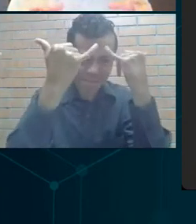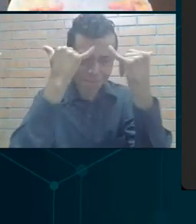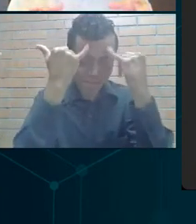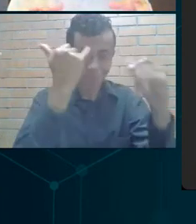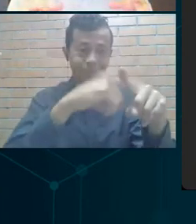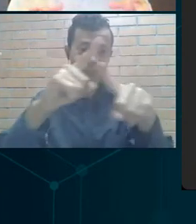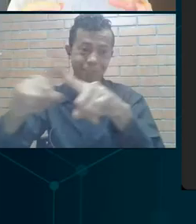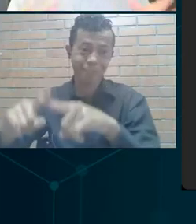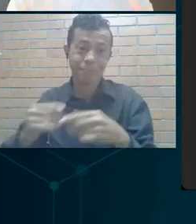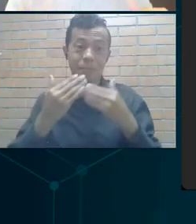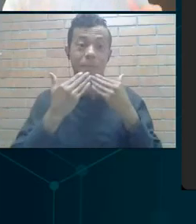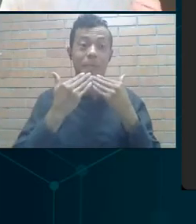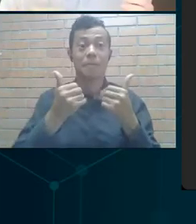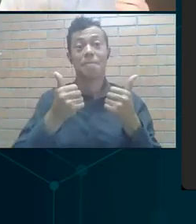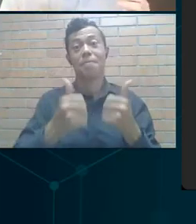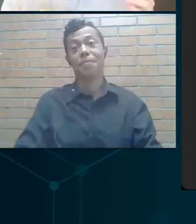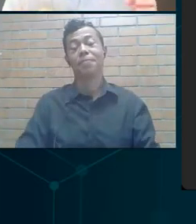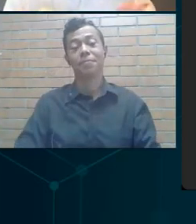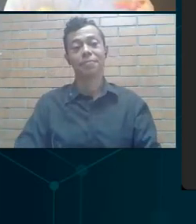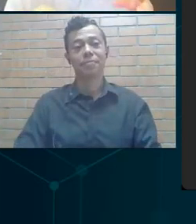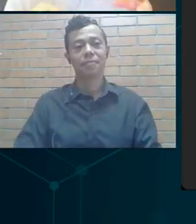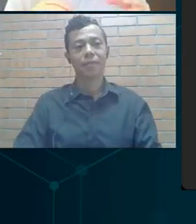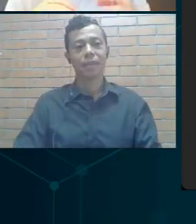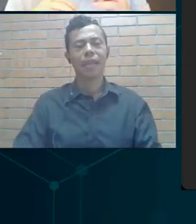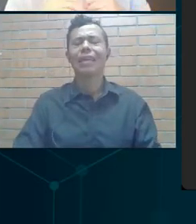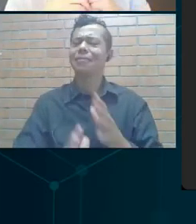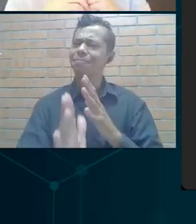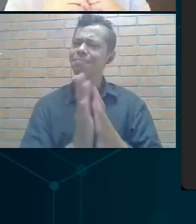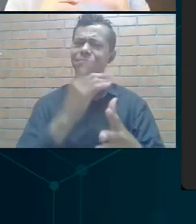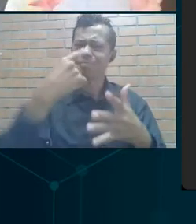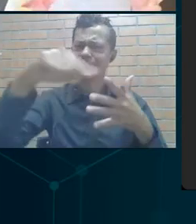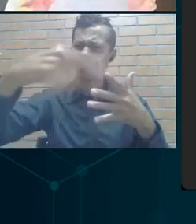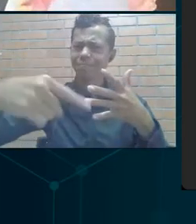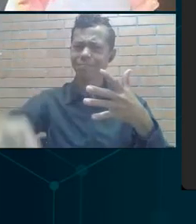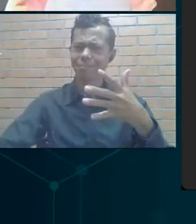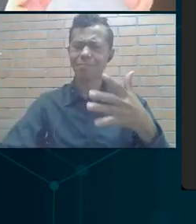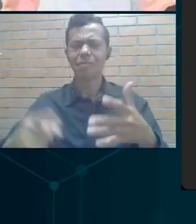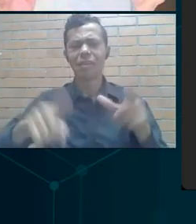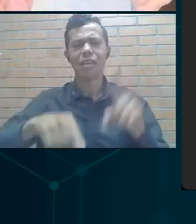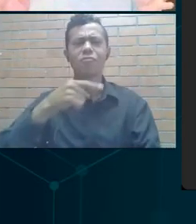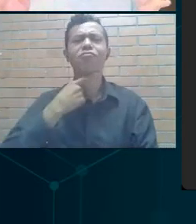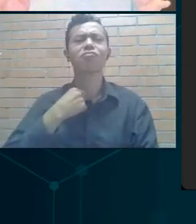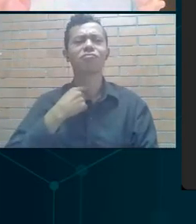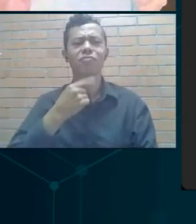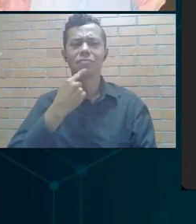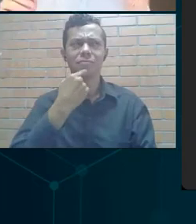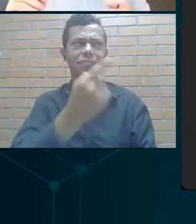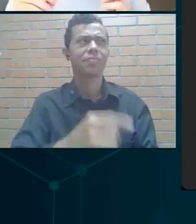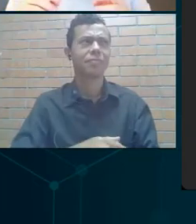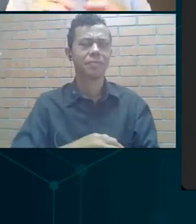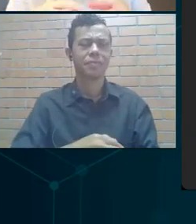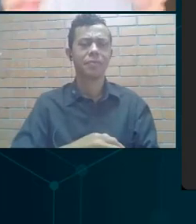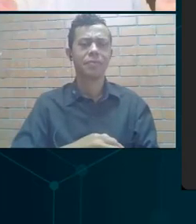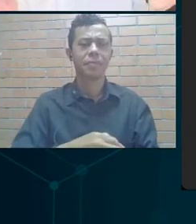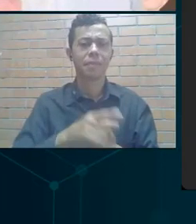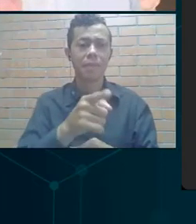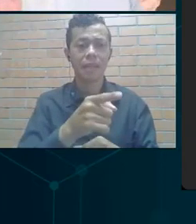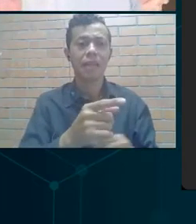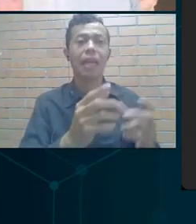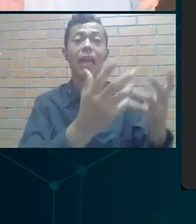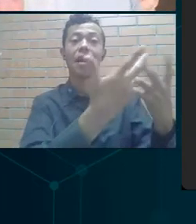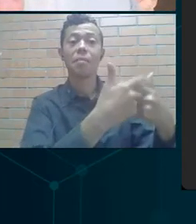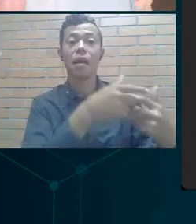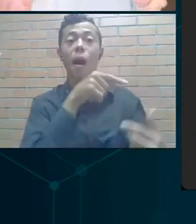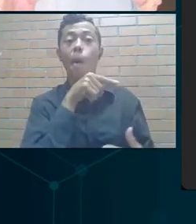amount there. And one of the things I like to say is that if there was a company in the world today that used all of